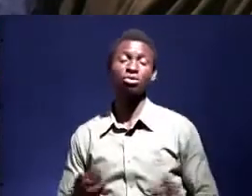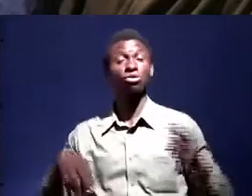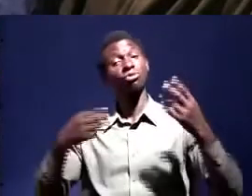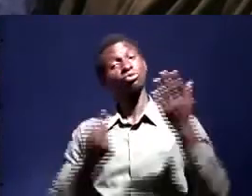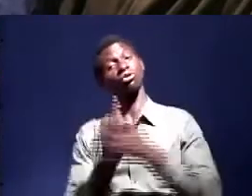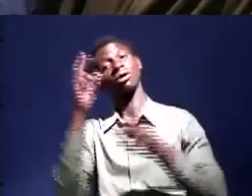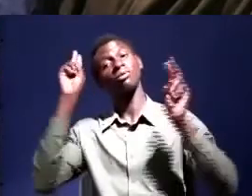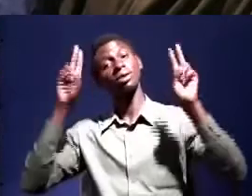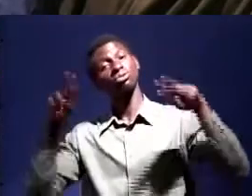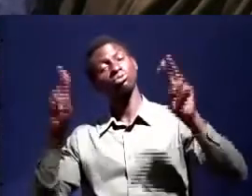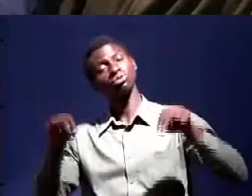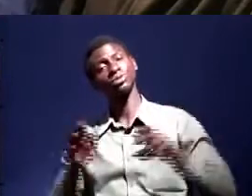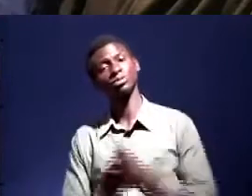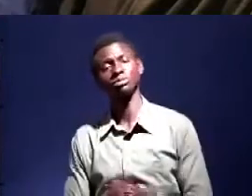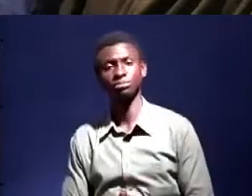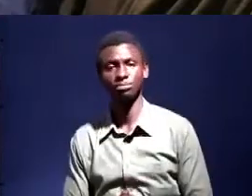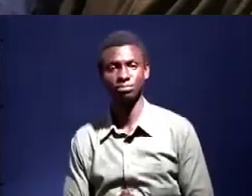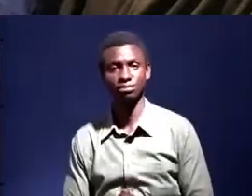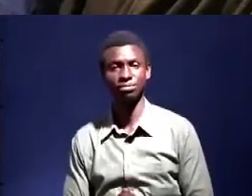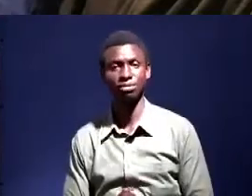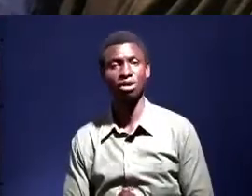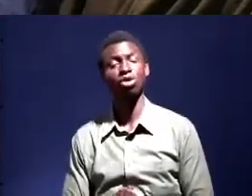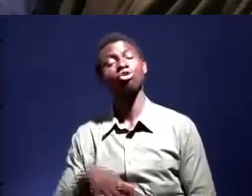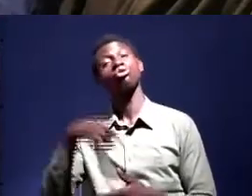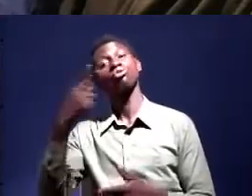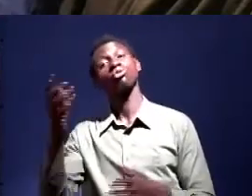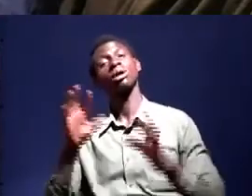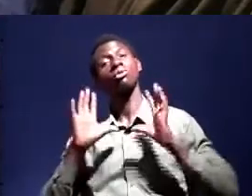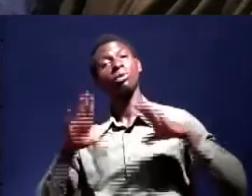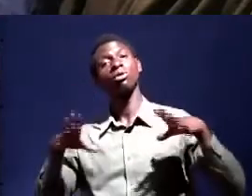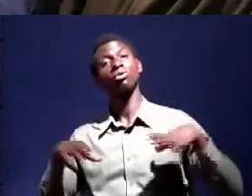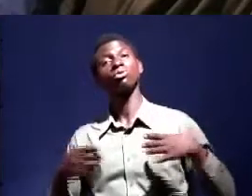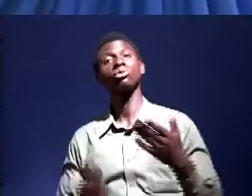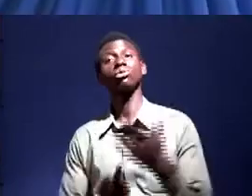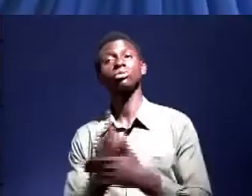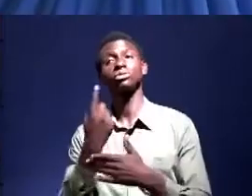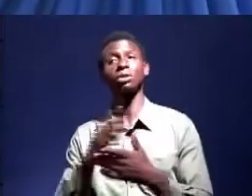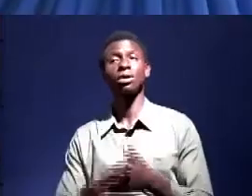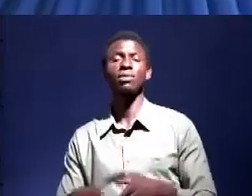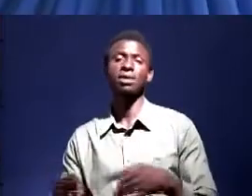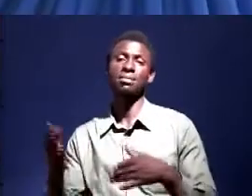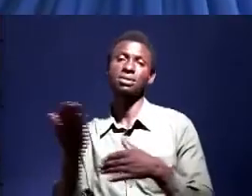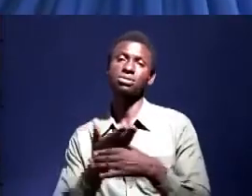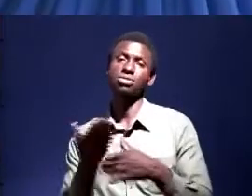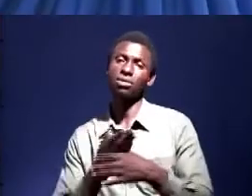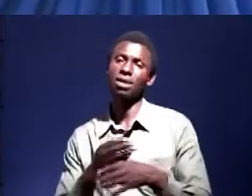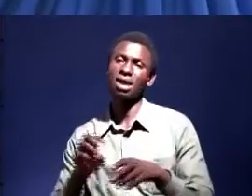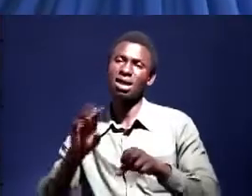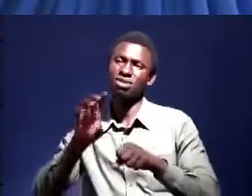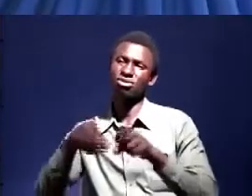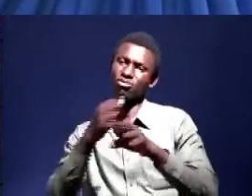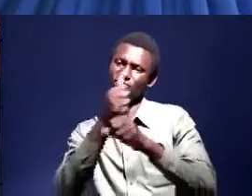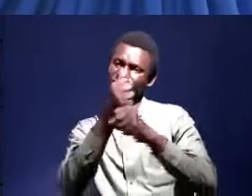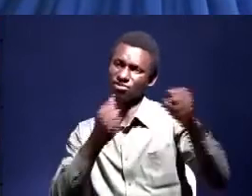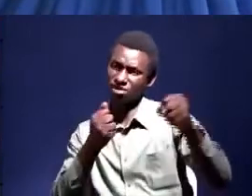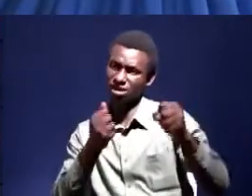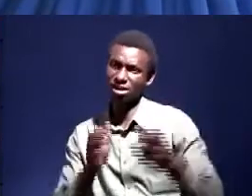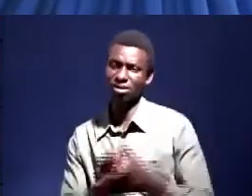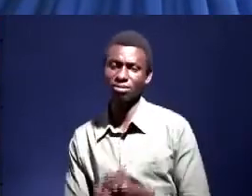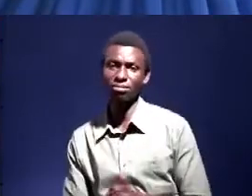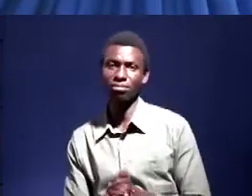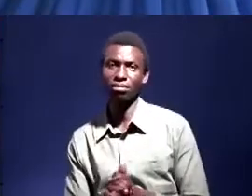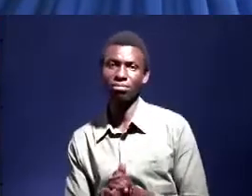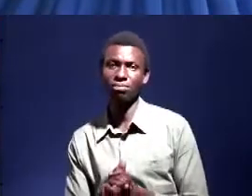from the old habits that bound us. Unakuwa huru kutoka katika yale mazoea yaliyokufunga. Baptism brings a new sense of